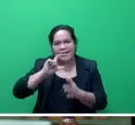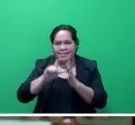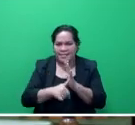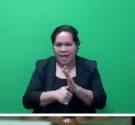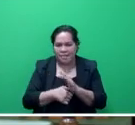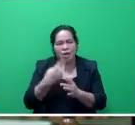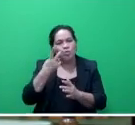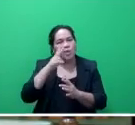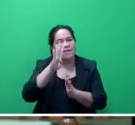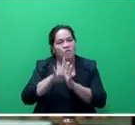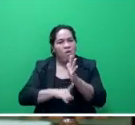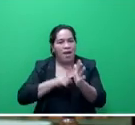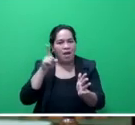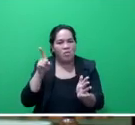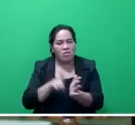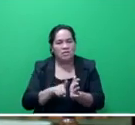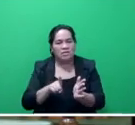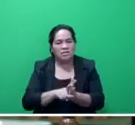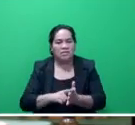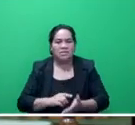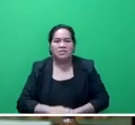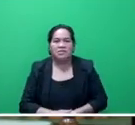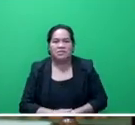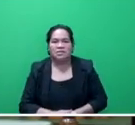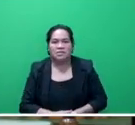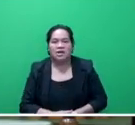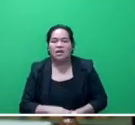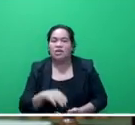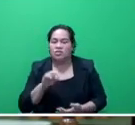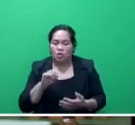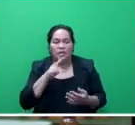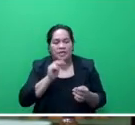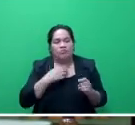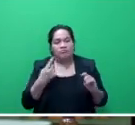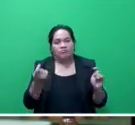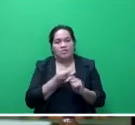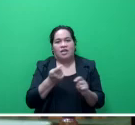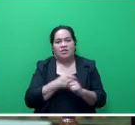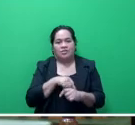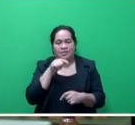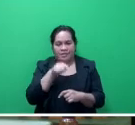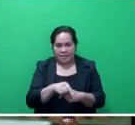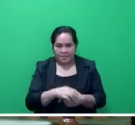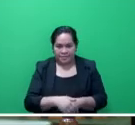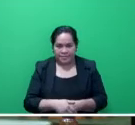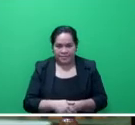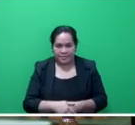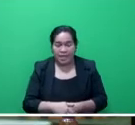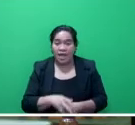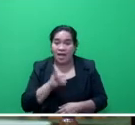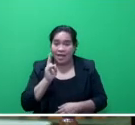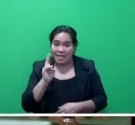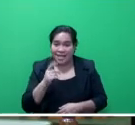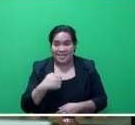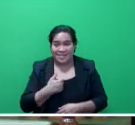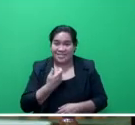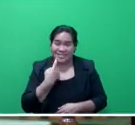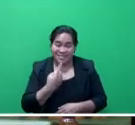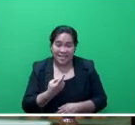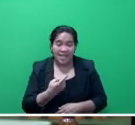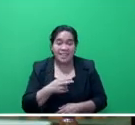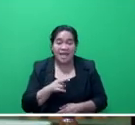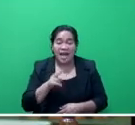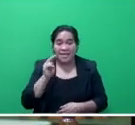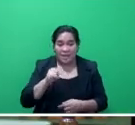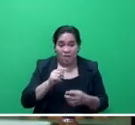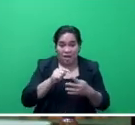24 hours, and so we'll be repealing all of these requirements. Mr. Speaker, sir, again, as I mentioned, the requirements for